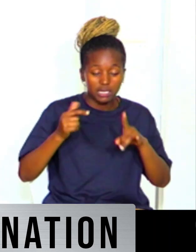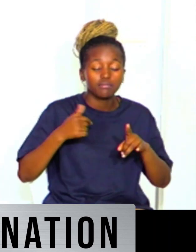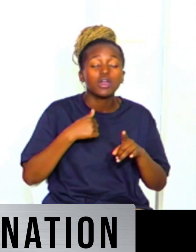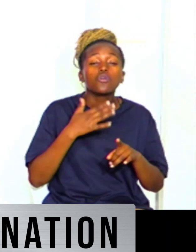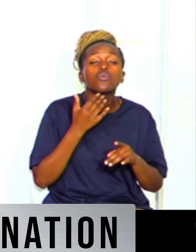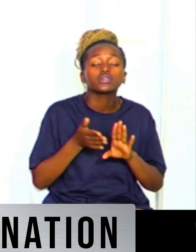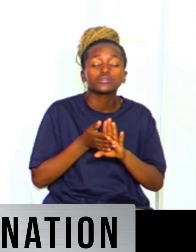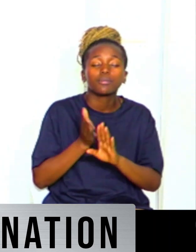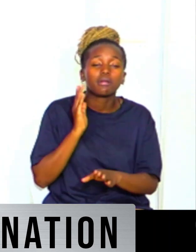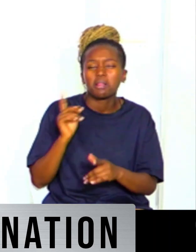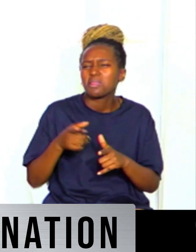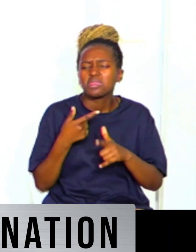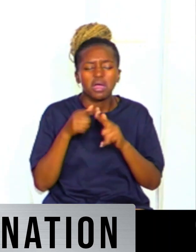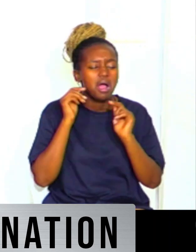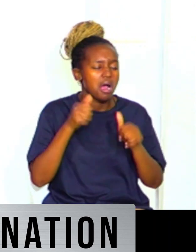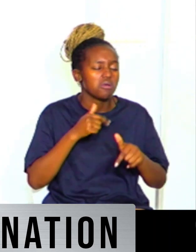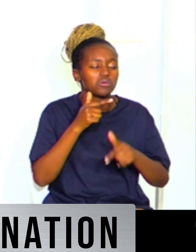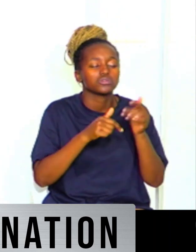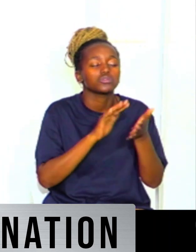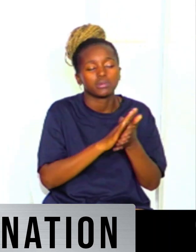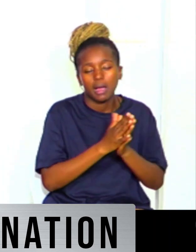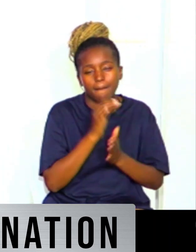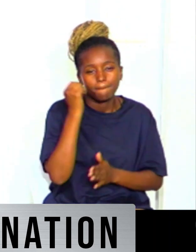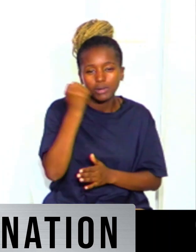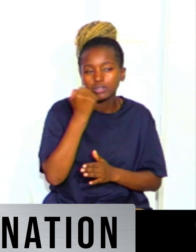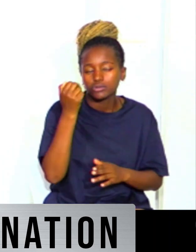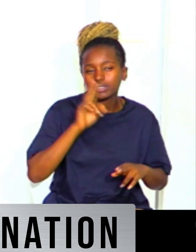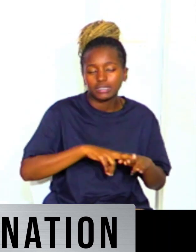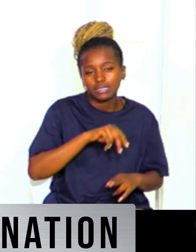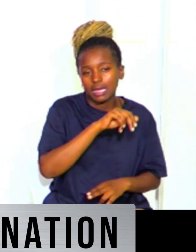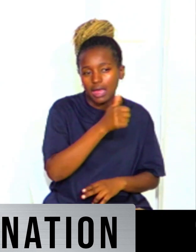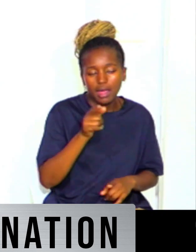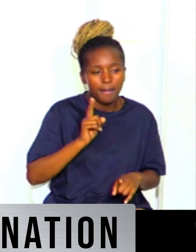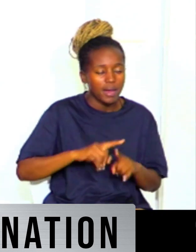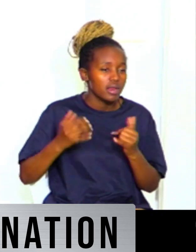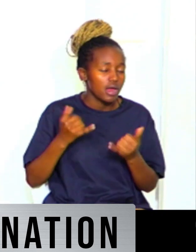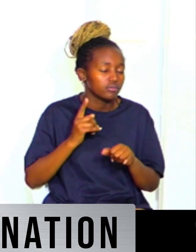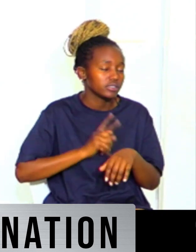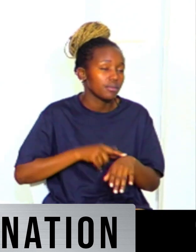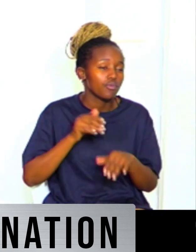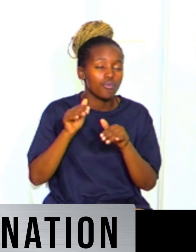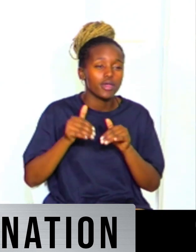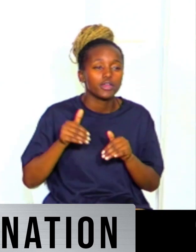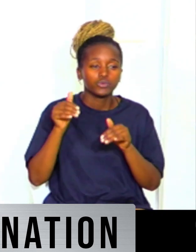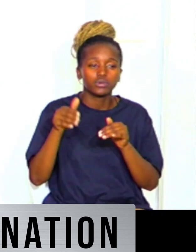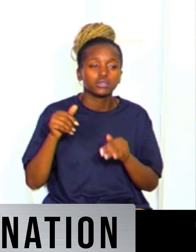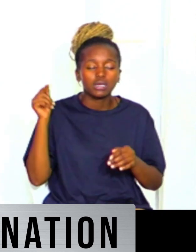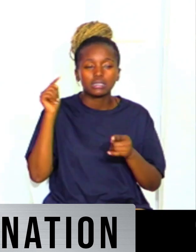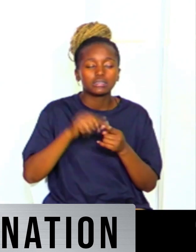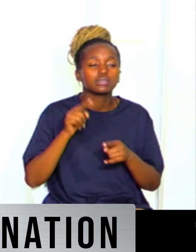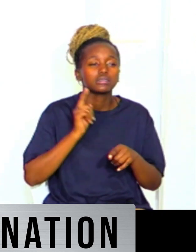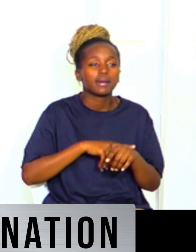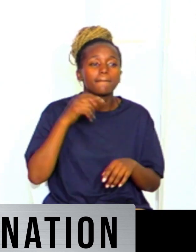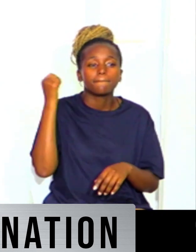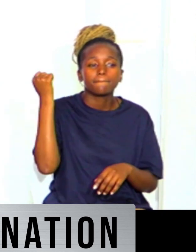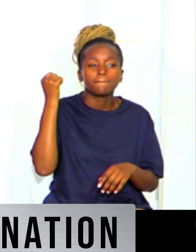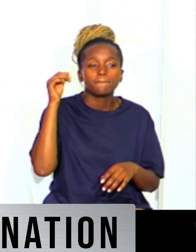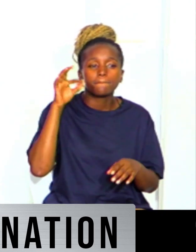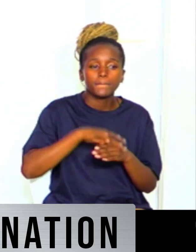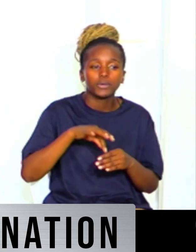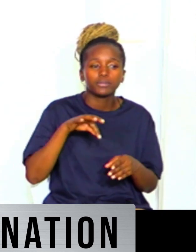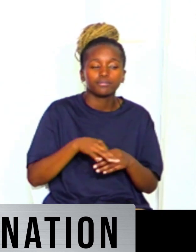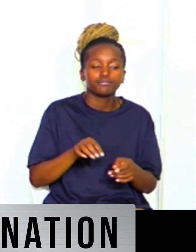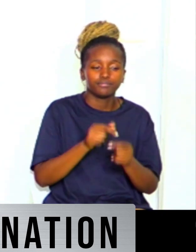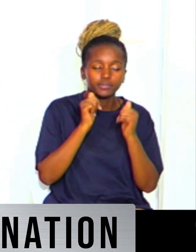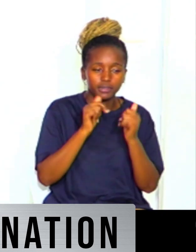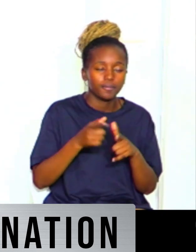Angeruhusiwa kuvai for any political seat. But when alingoja mpaka akakuwa impeached, it means that this guy is incompetent to vie for any